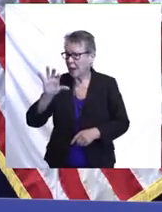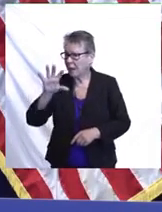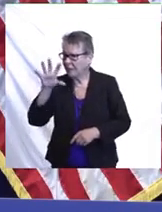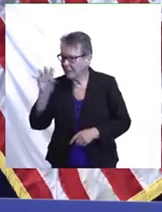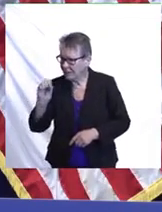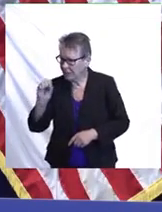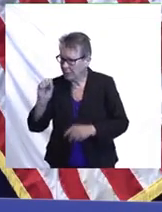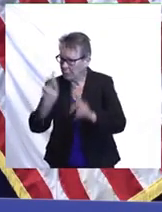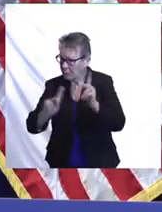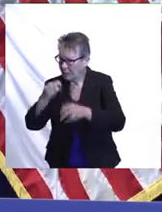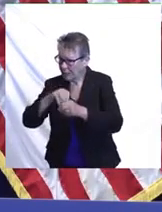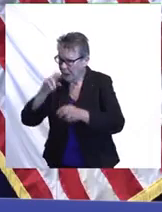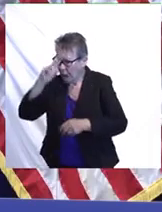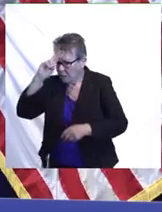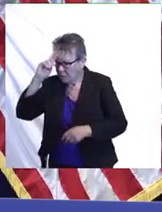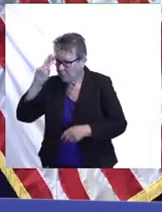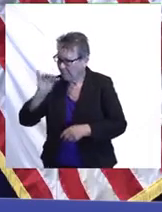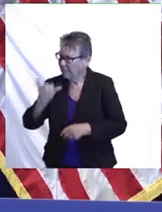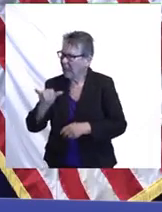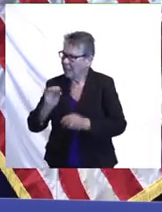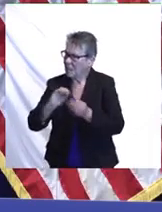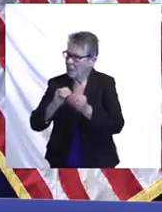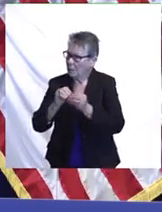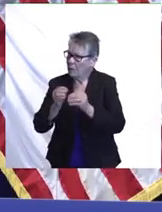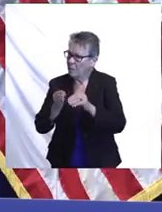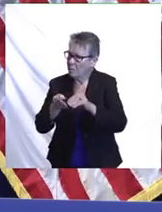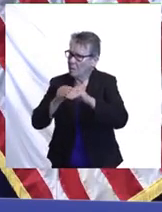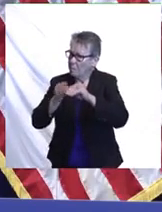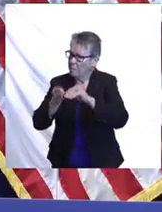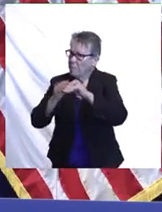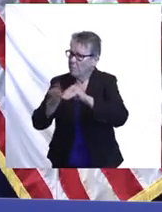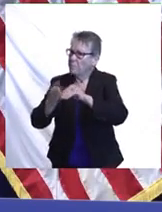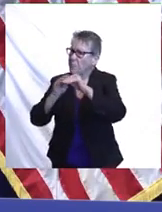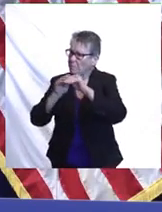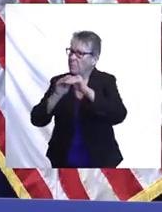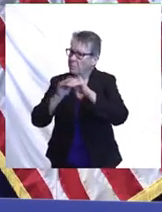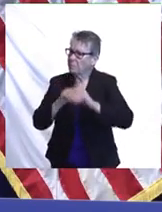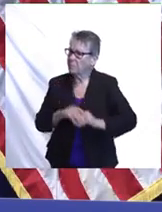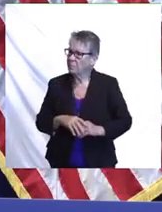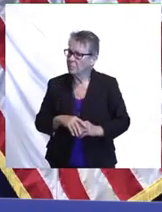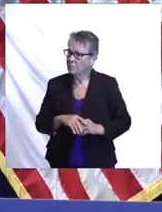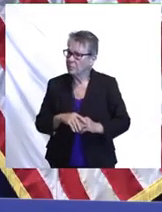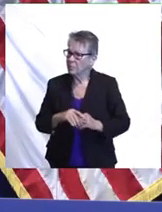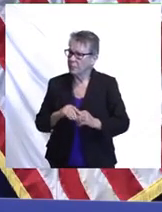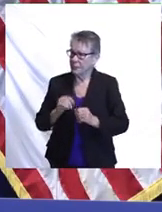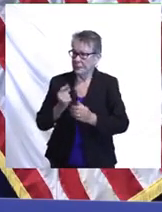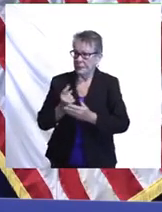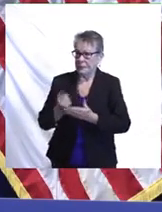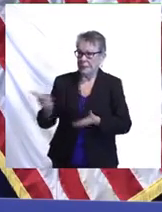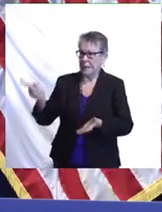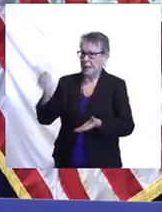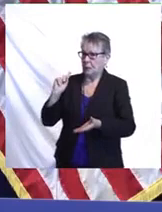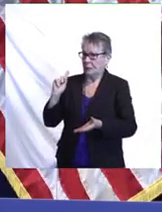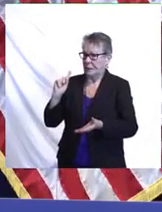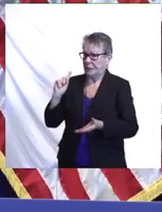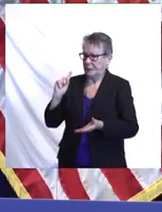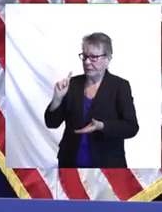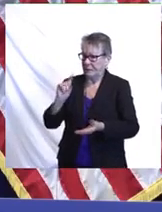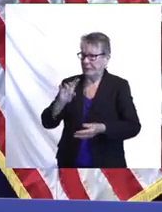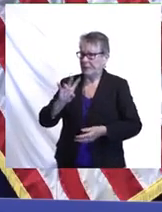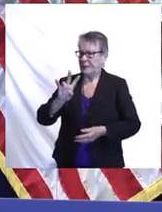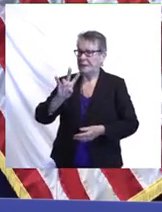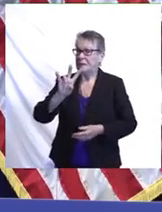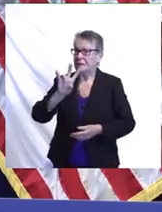been increasing. Since last briefing, there have been 7 additional reports of